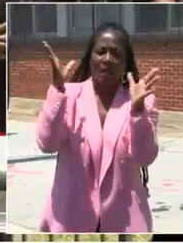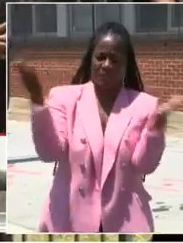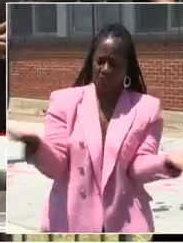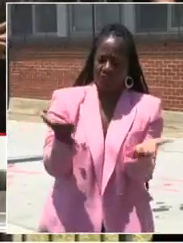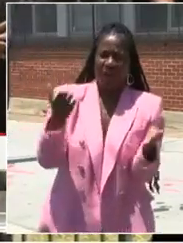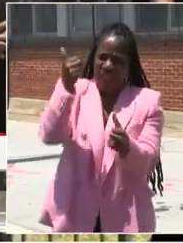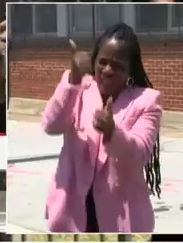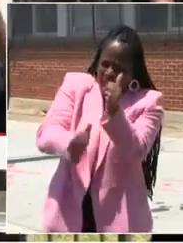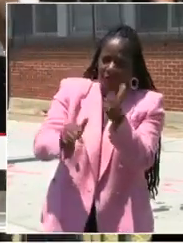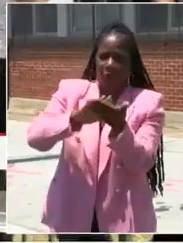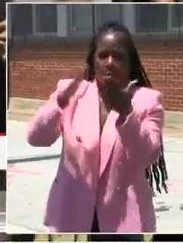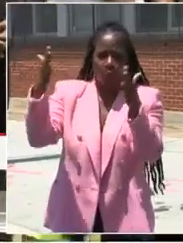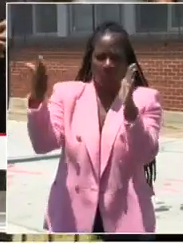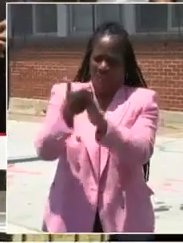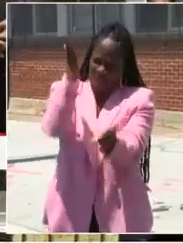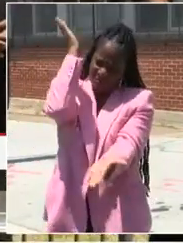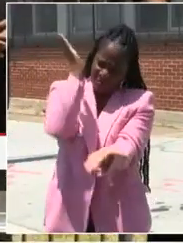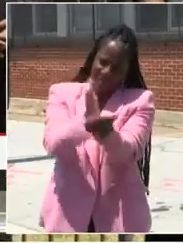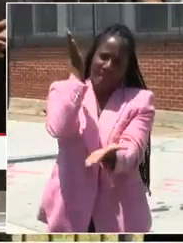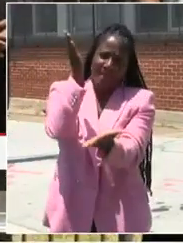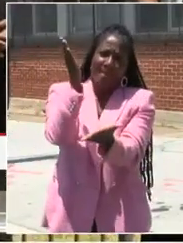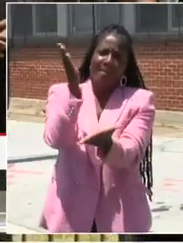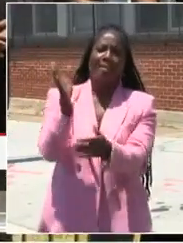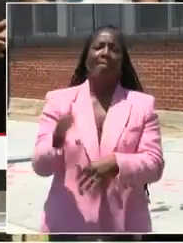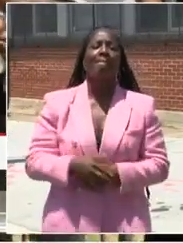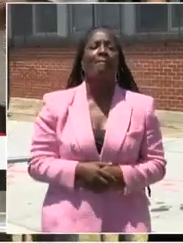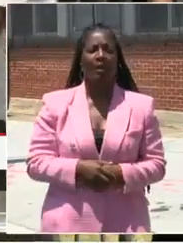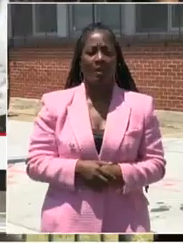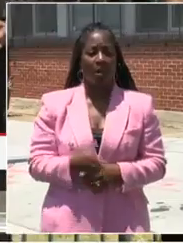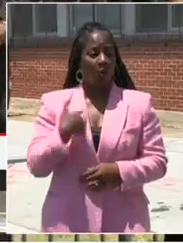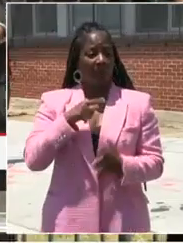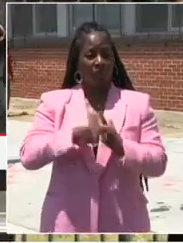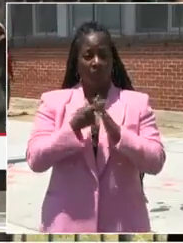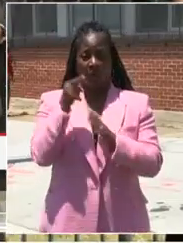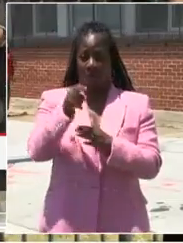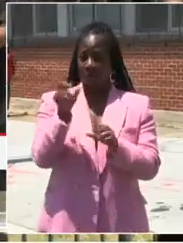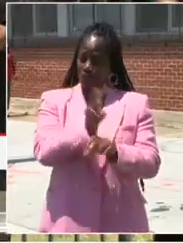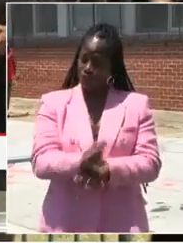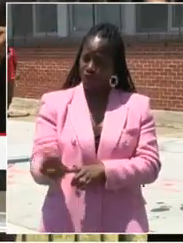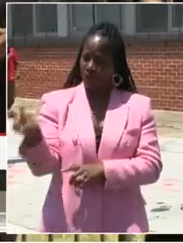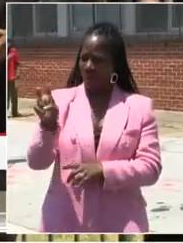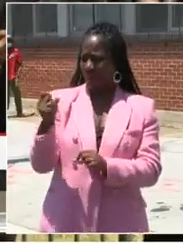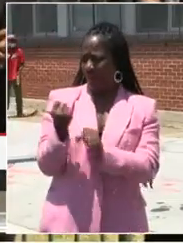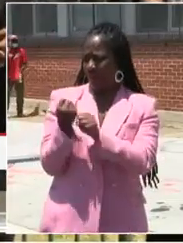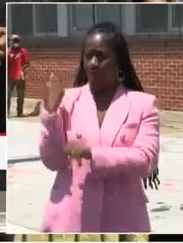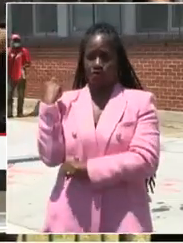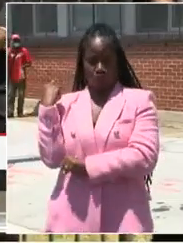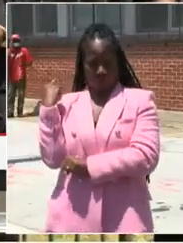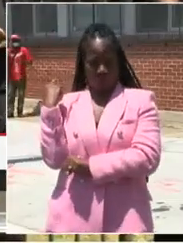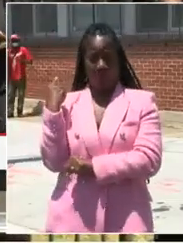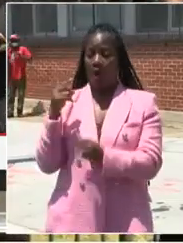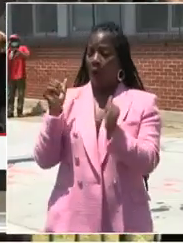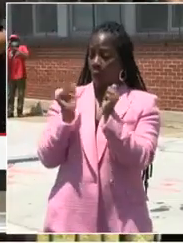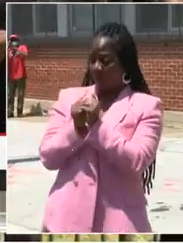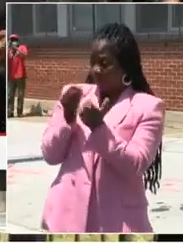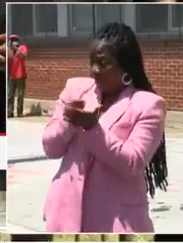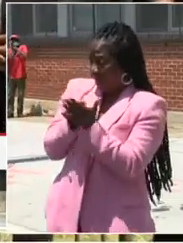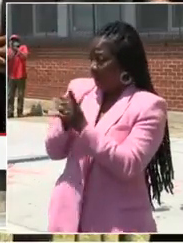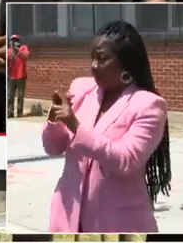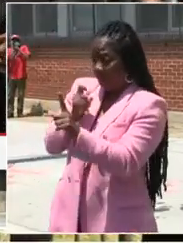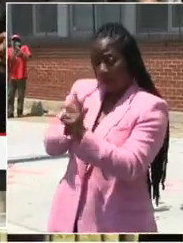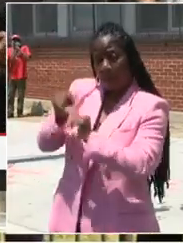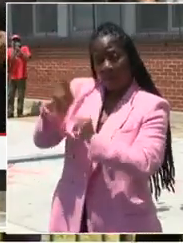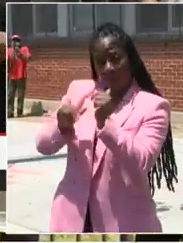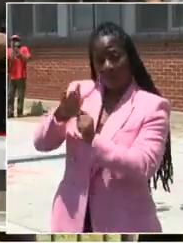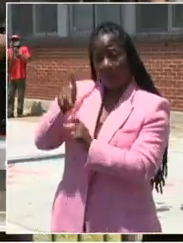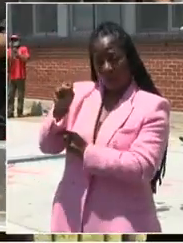every community. We started this journey, and in last year, with funding from Building Blocks, we were